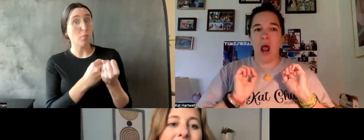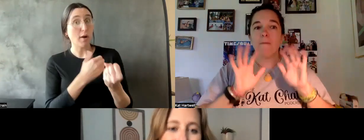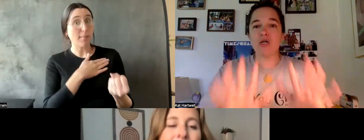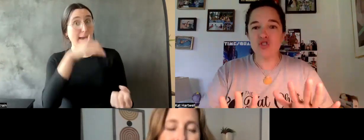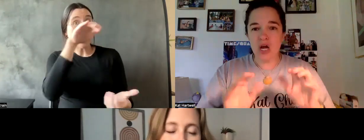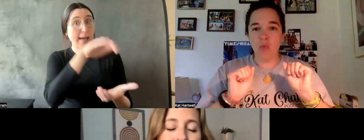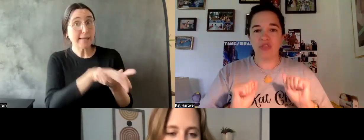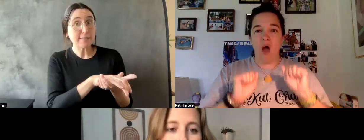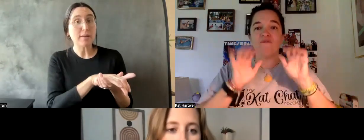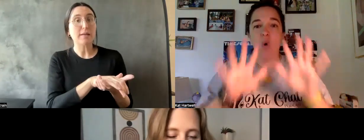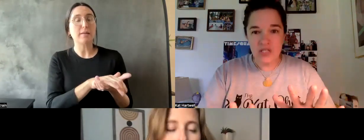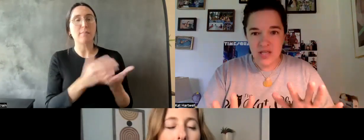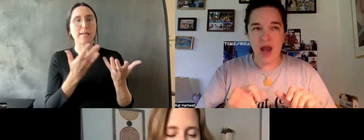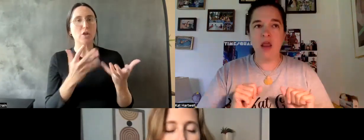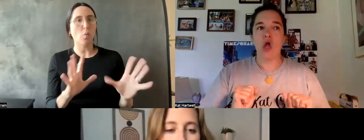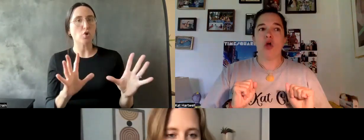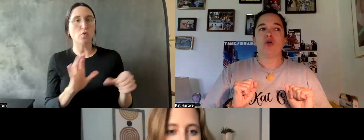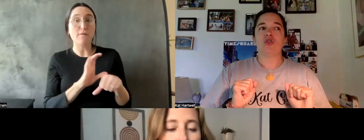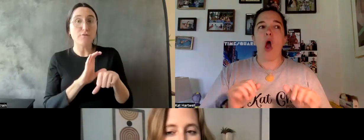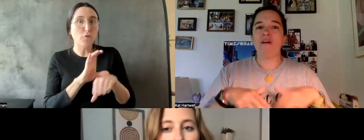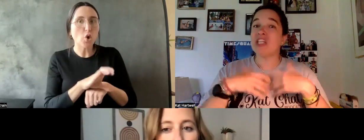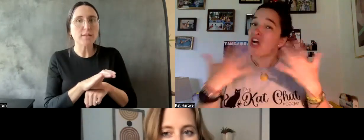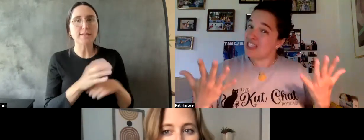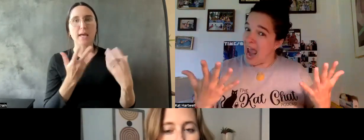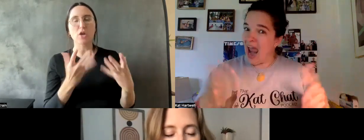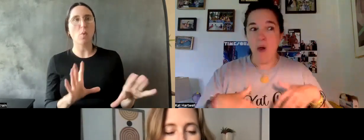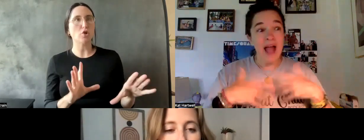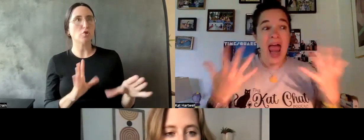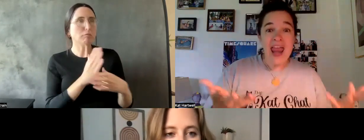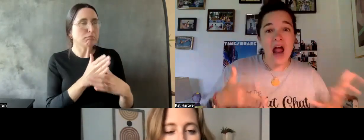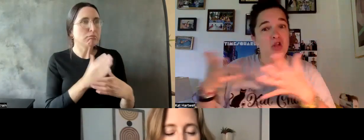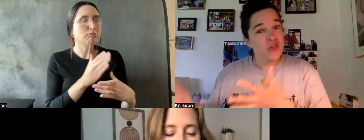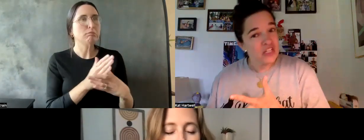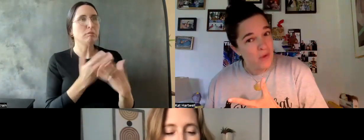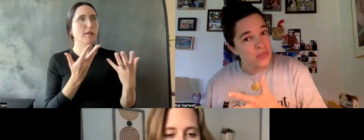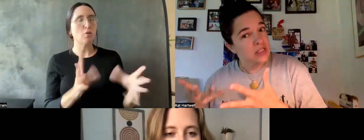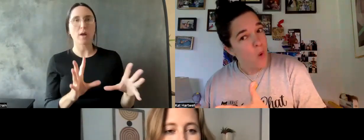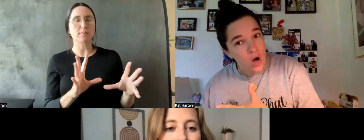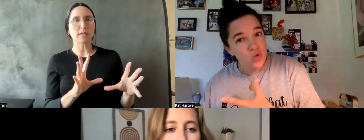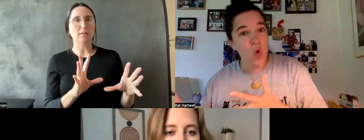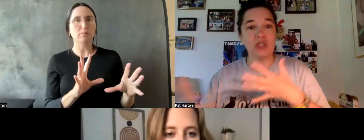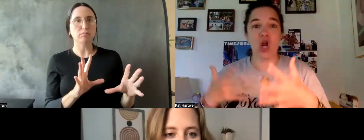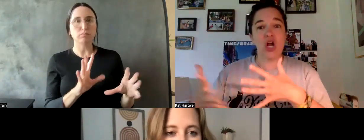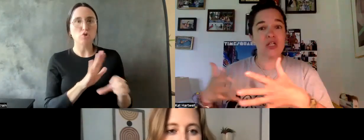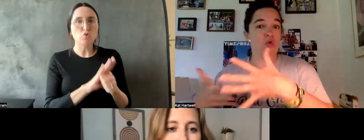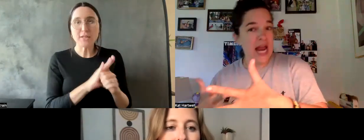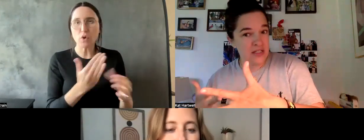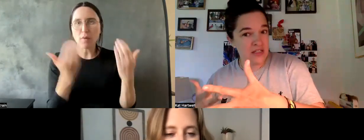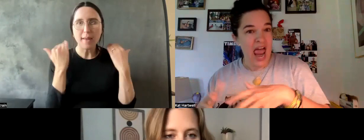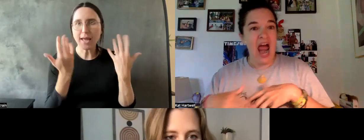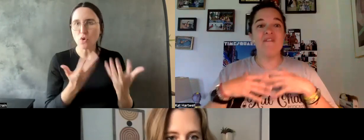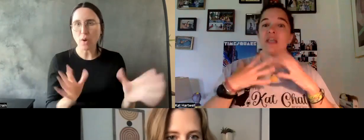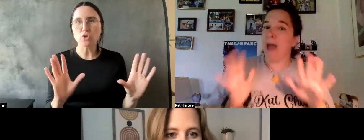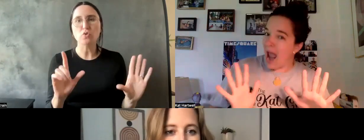jumping, without pushing, without forcing. So it was a good day. I was like, hey, I learned it from the support group. We should look into